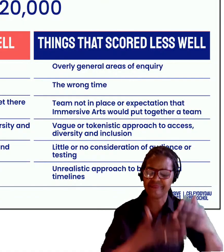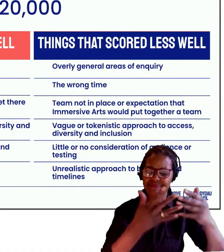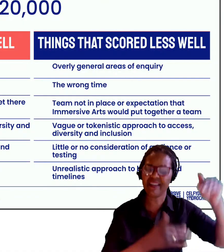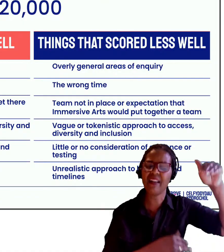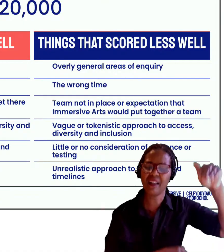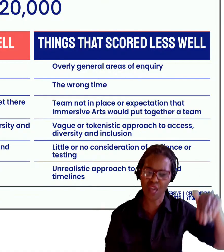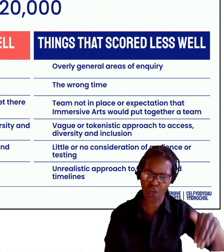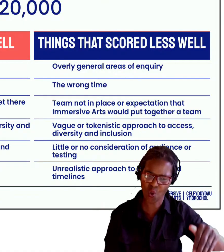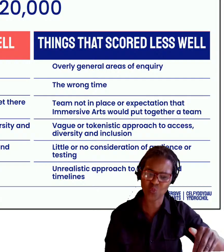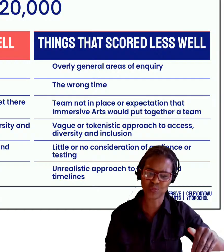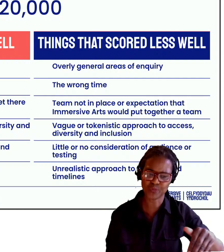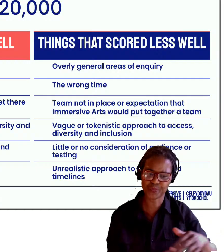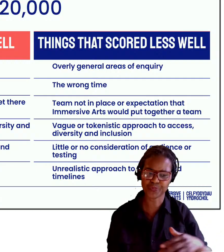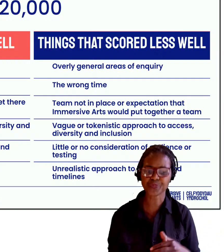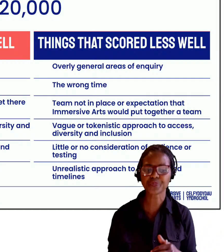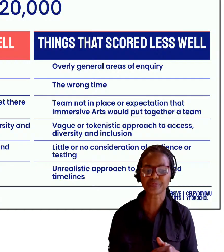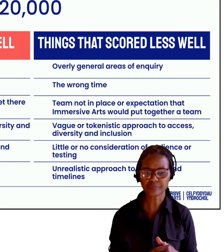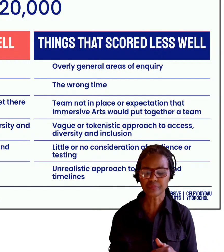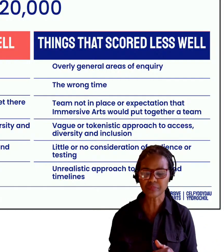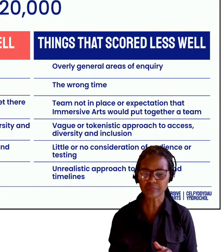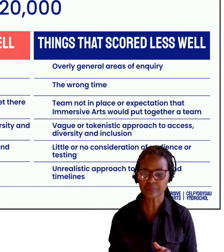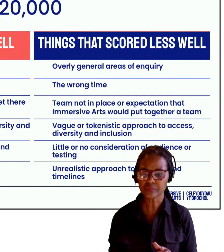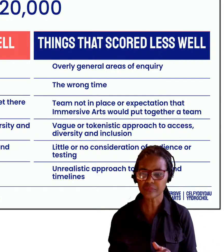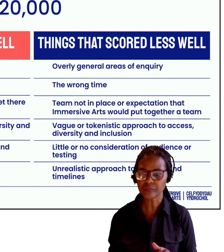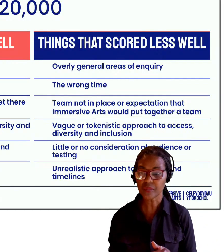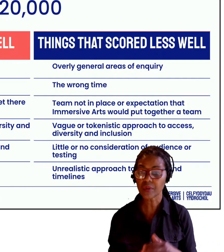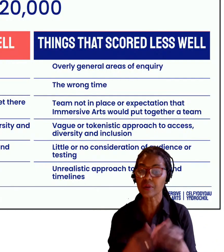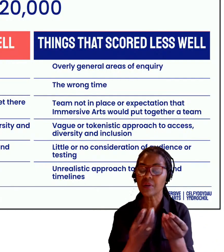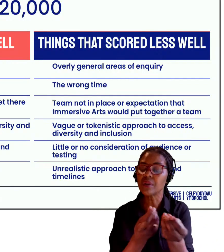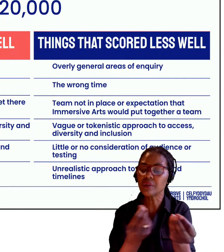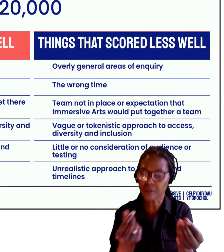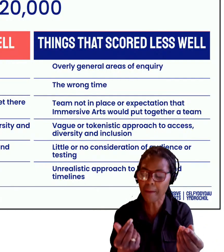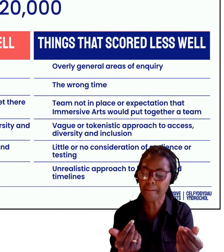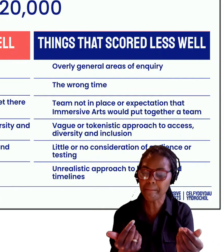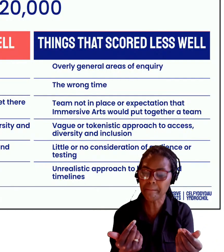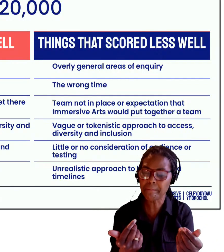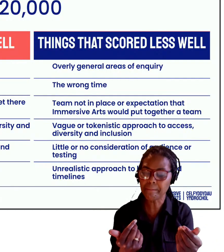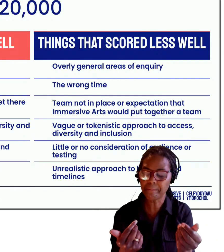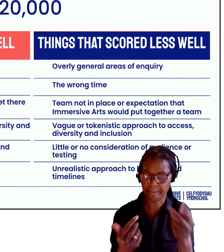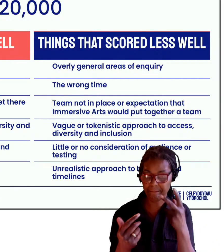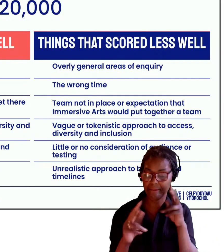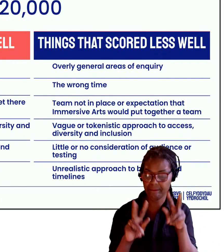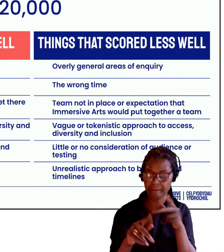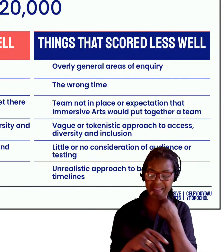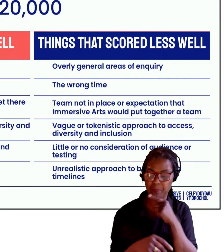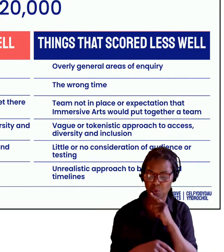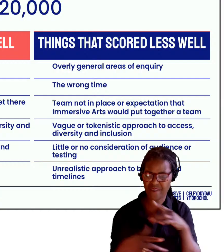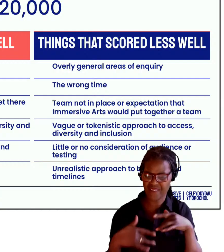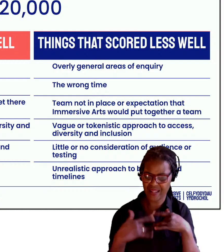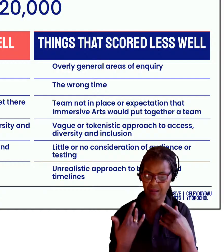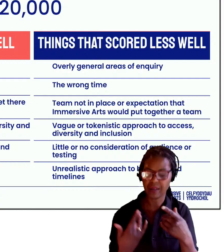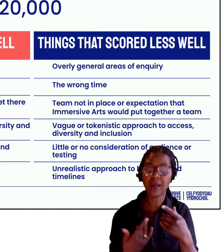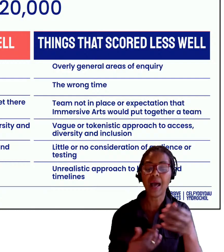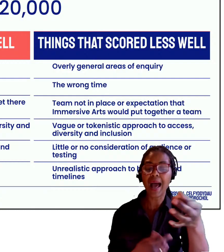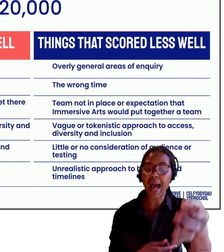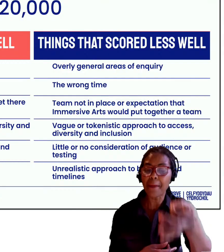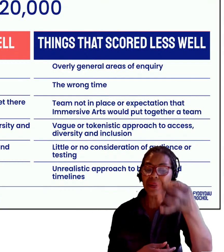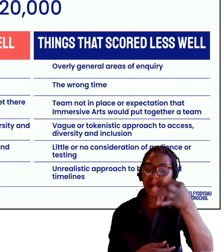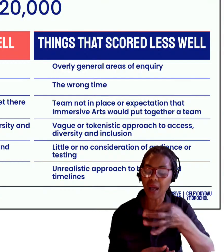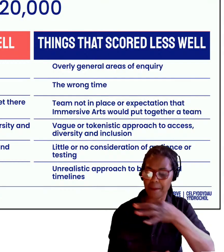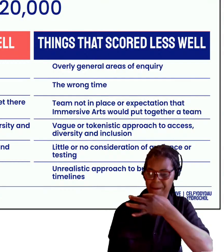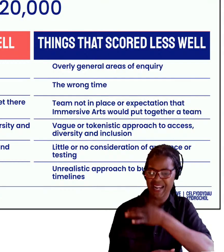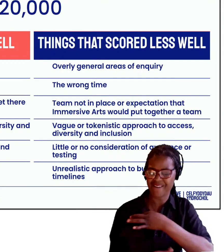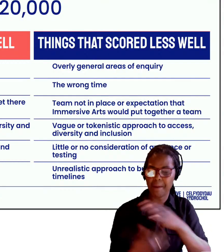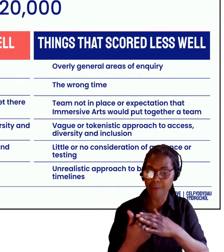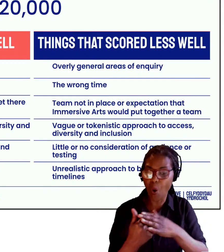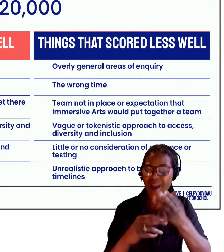well. And in a number of instances, reviewers felt that applicants would have benefited from more understanding of the potential of immersive